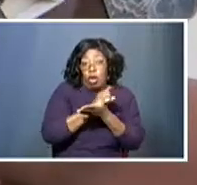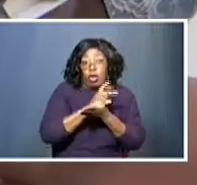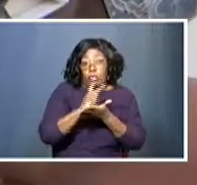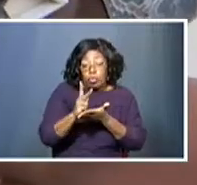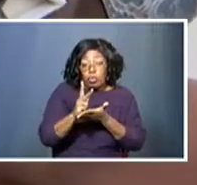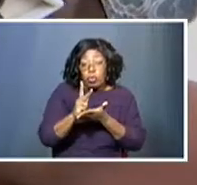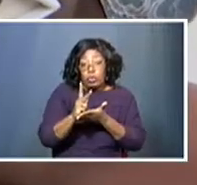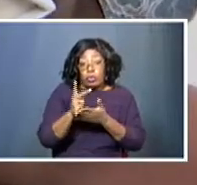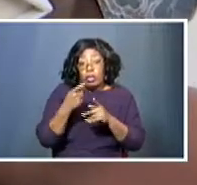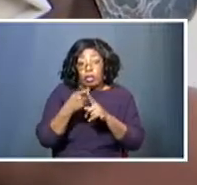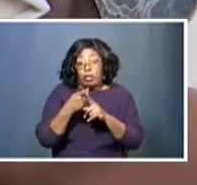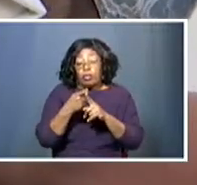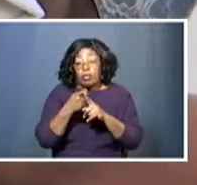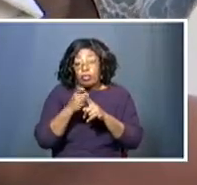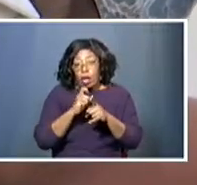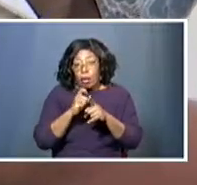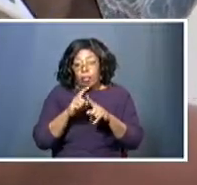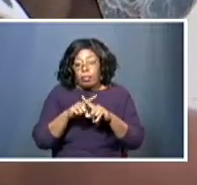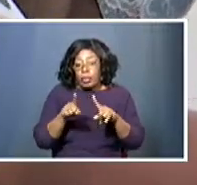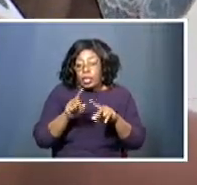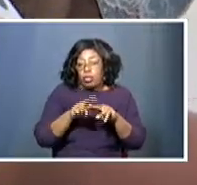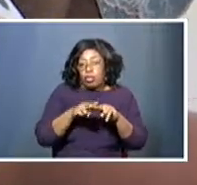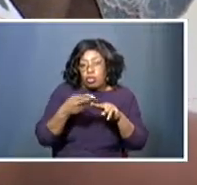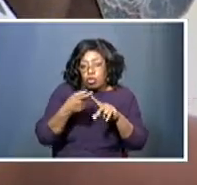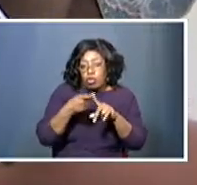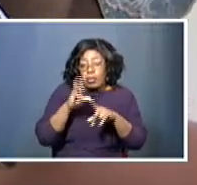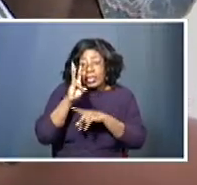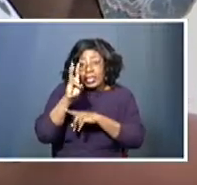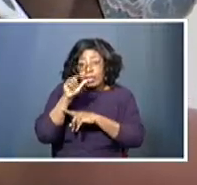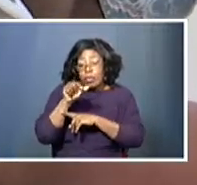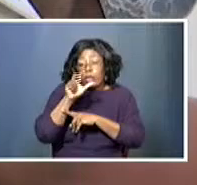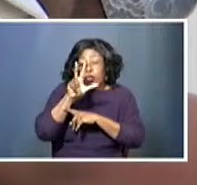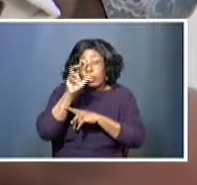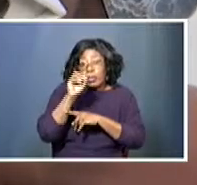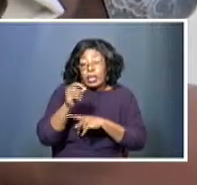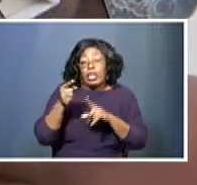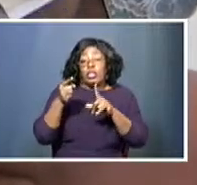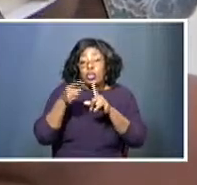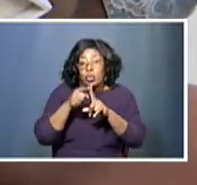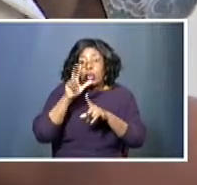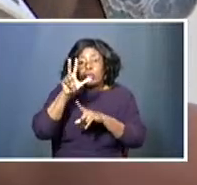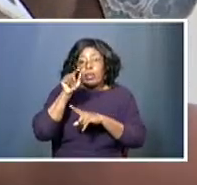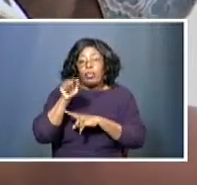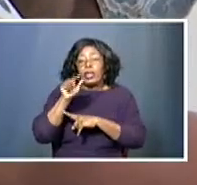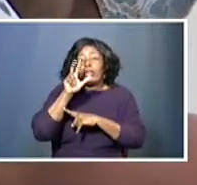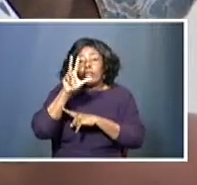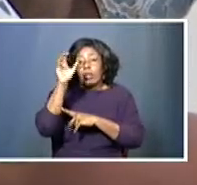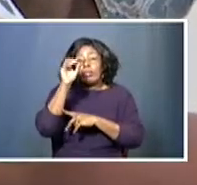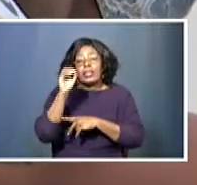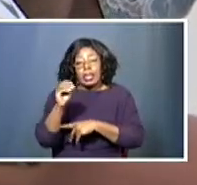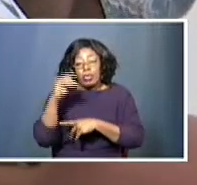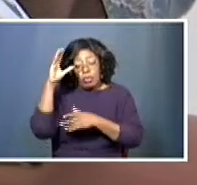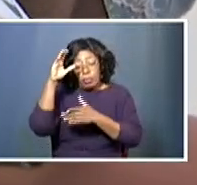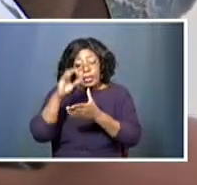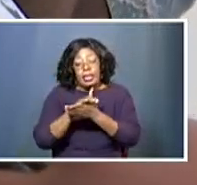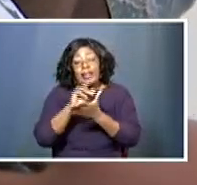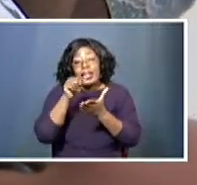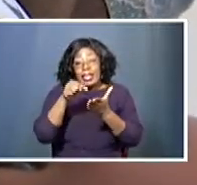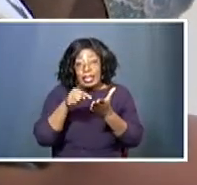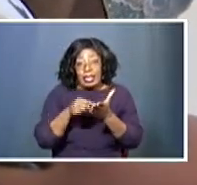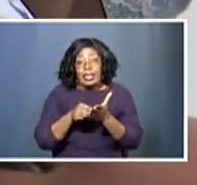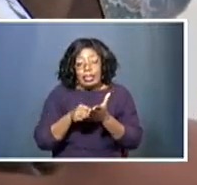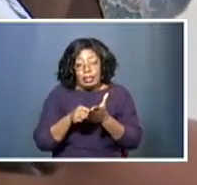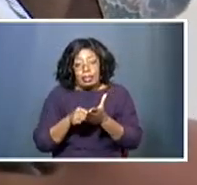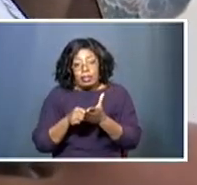increase from but it was reduced from the 6.3% to the 3.3%, and we believe that this is based